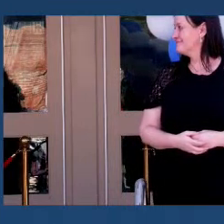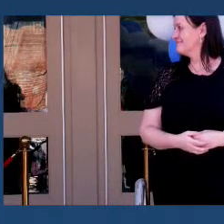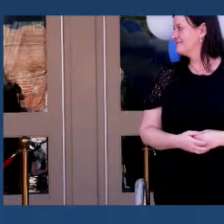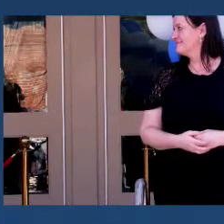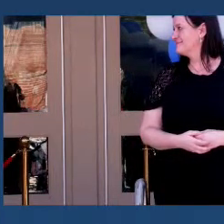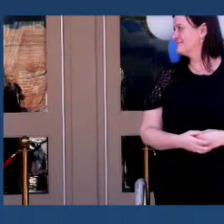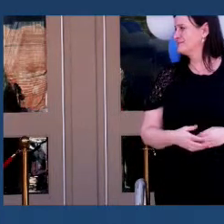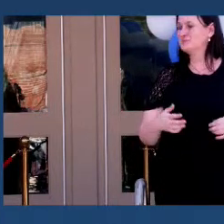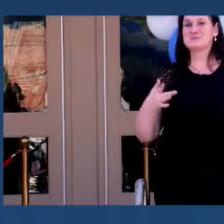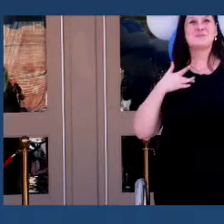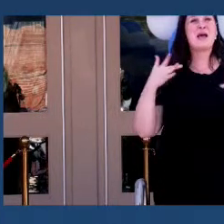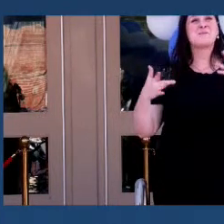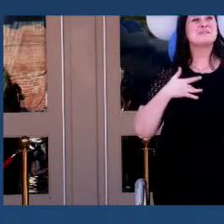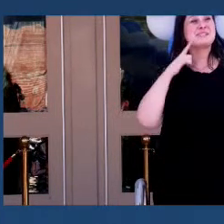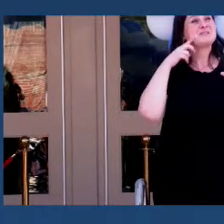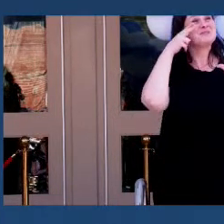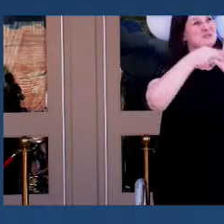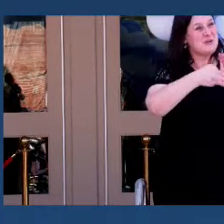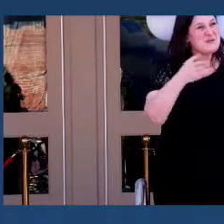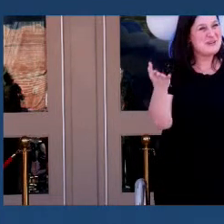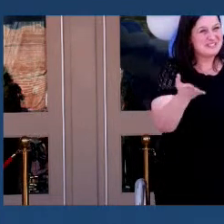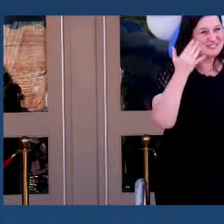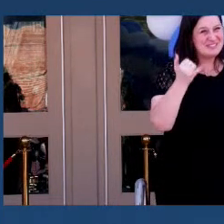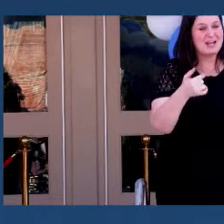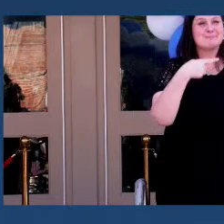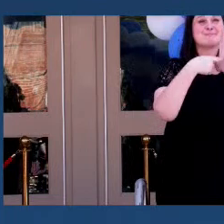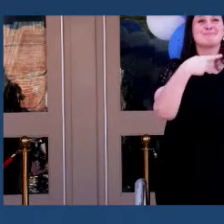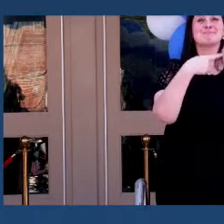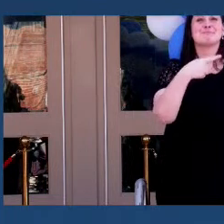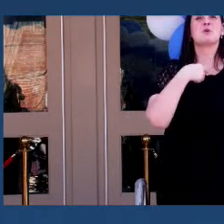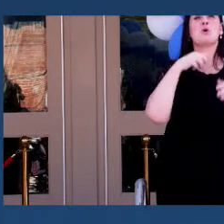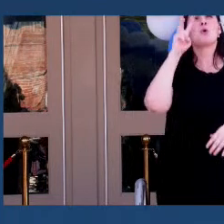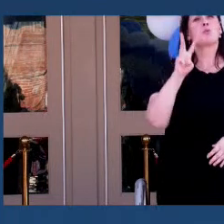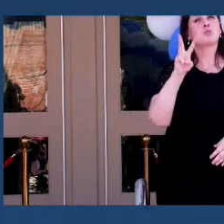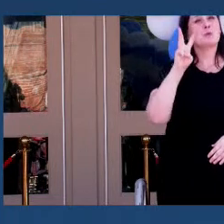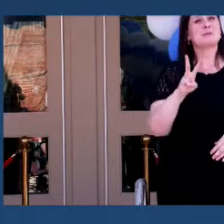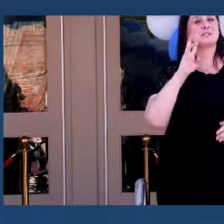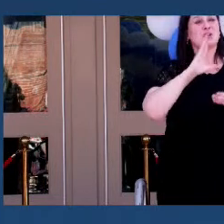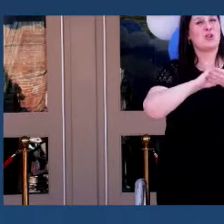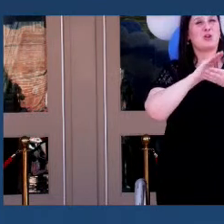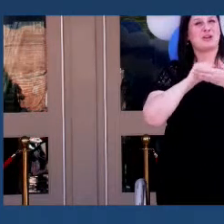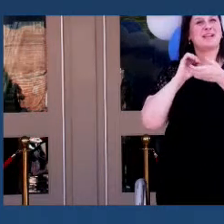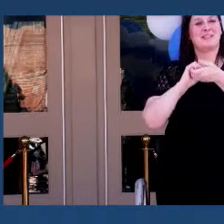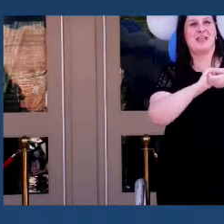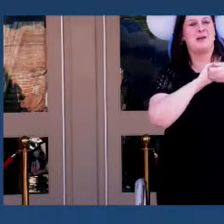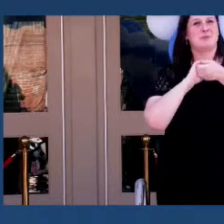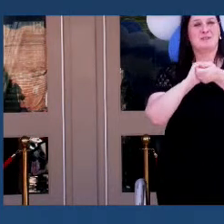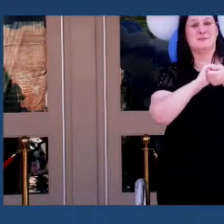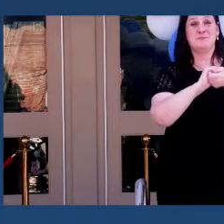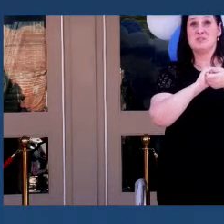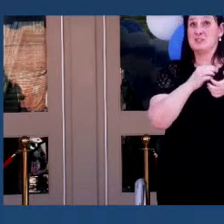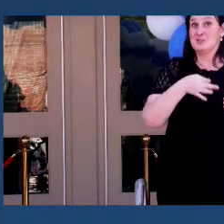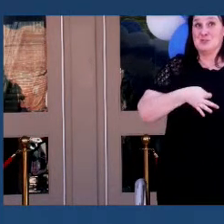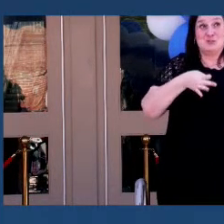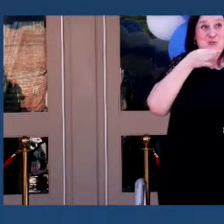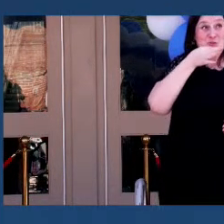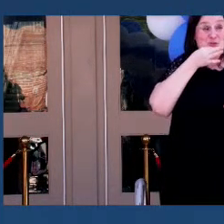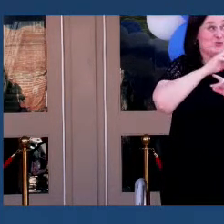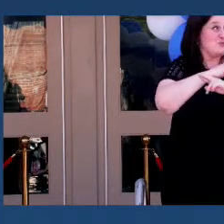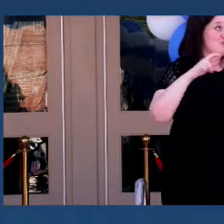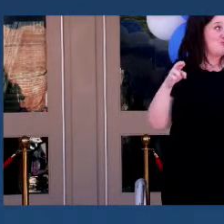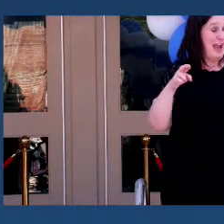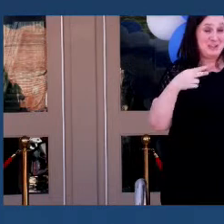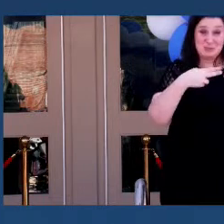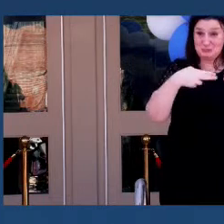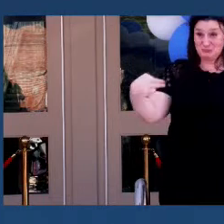I am excited to join you today on behalf of the Wilmington Learning Collaborative. While we are just moments away from cutting through the opening